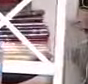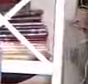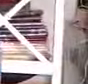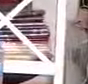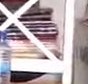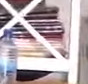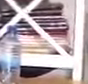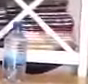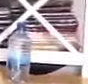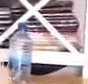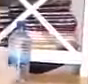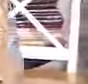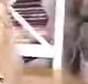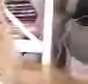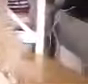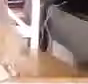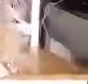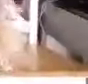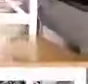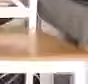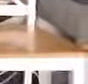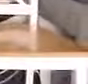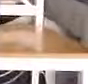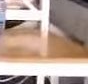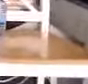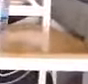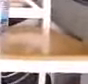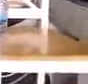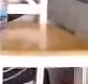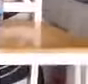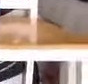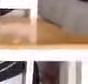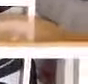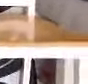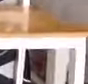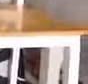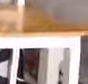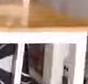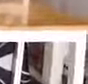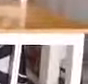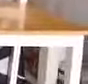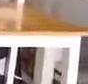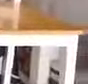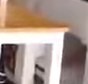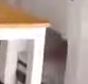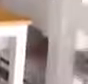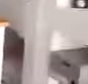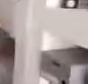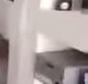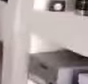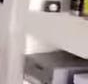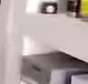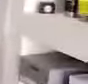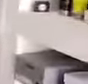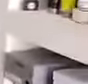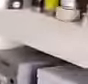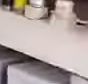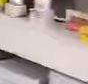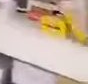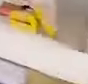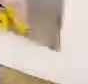you see skincare products, like, nyung kichu bitamit. In fact, last commercial bin defon woon len woné dañu dox ci ay